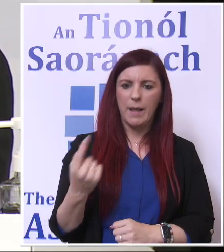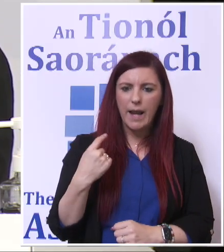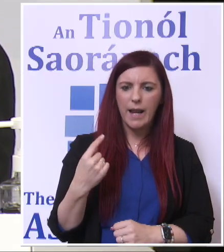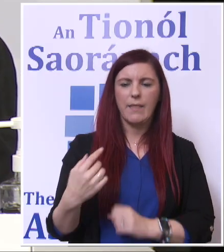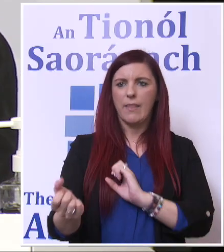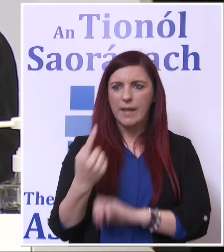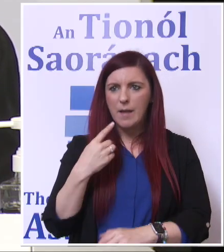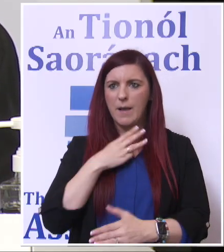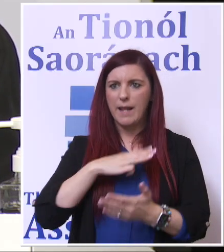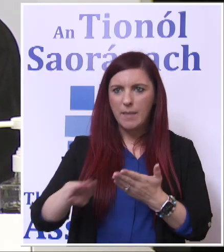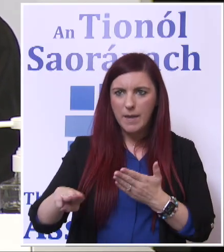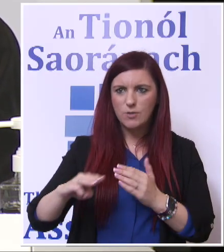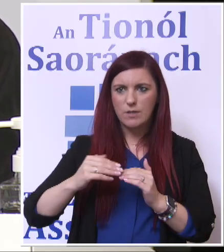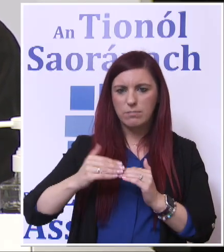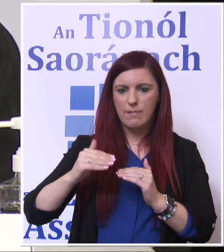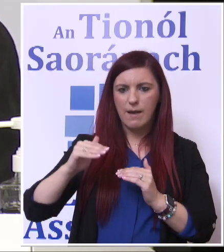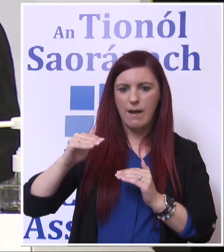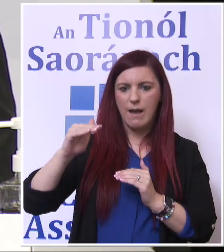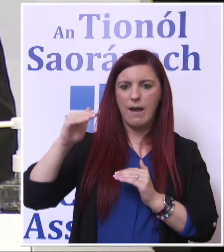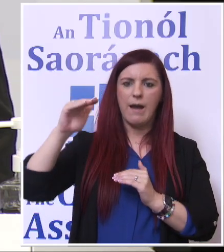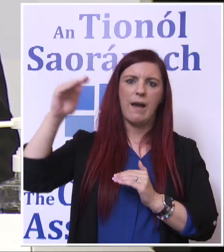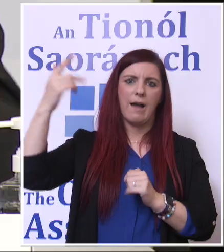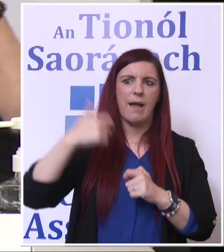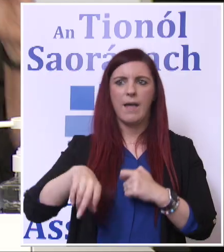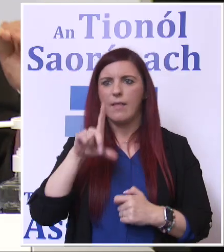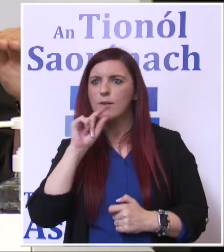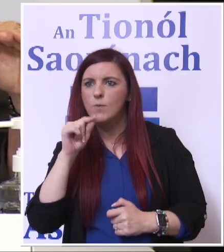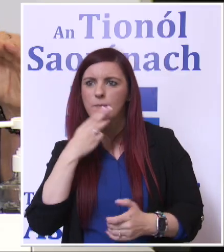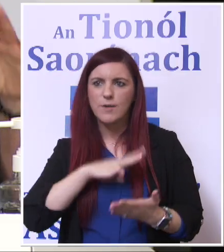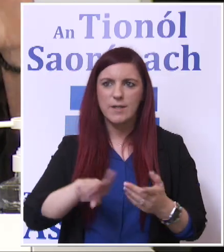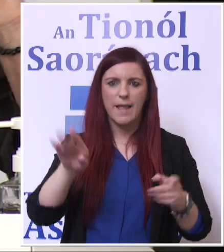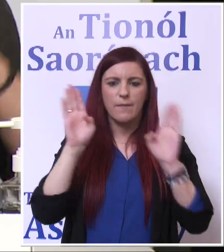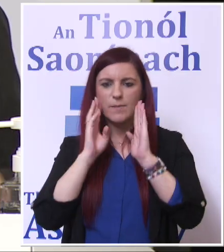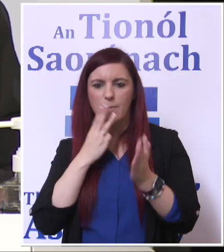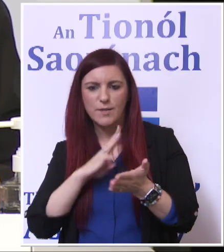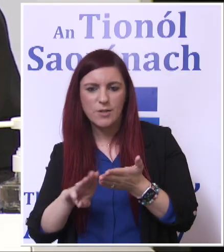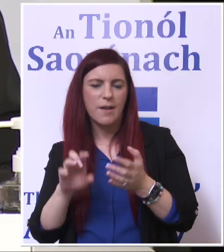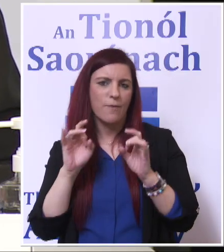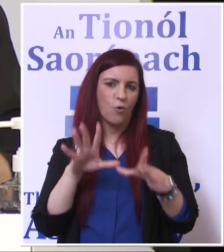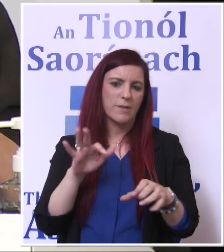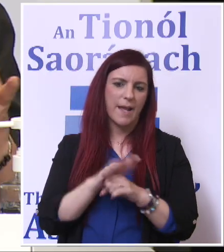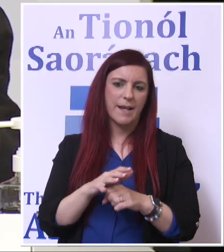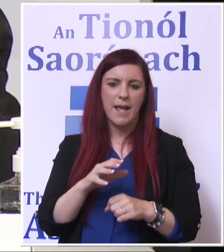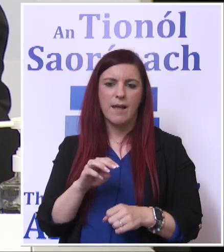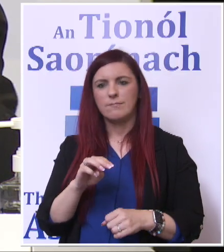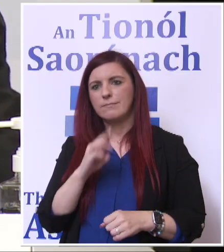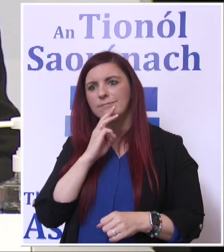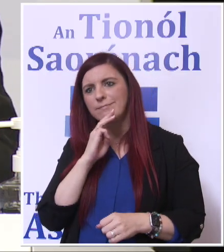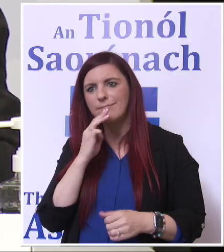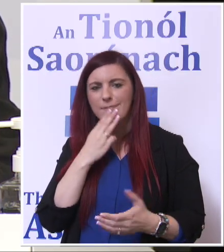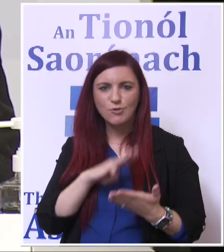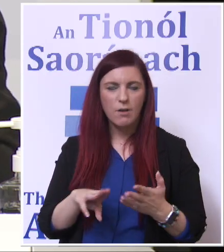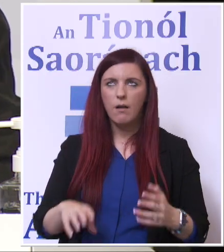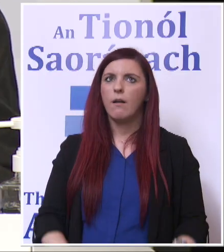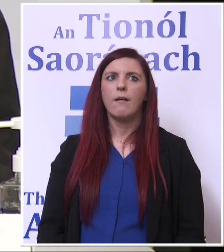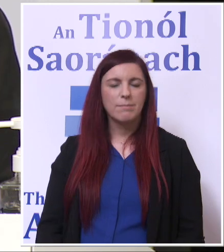and the messages and the WhatsApp and the Twitter messages and the Facebook messages, and of course then there's Messenger. So all of these messages